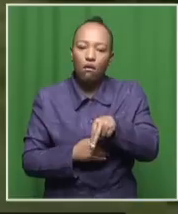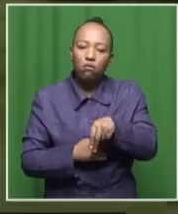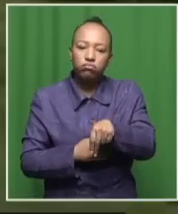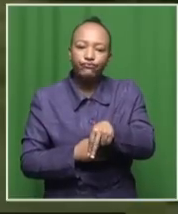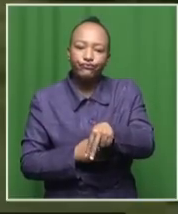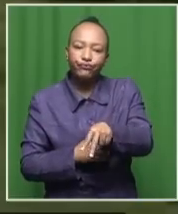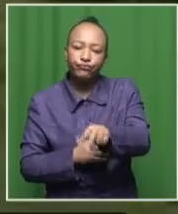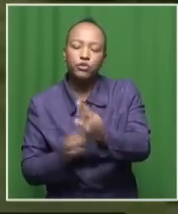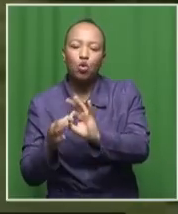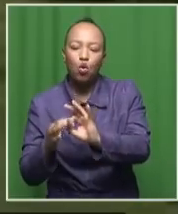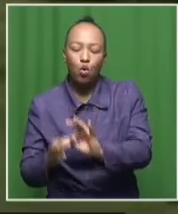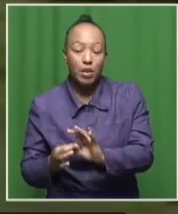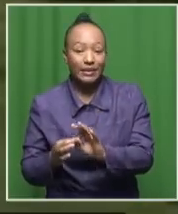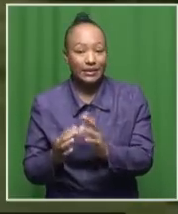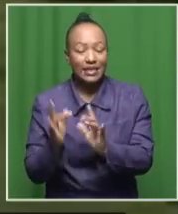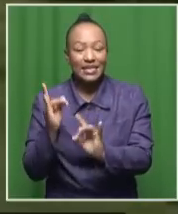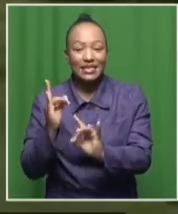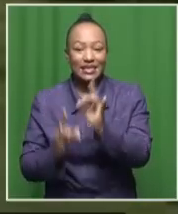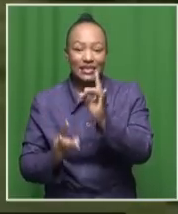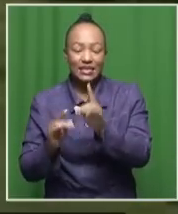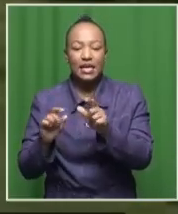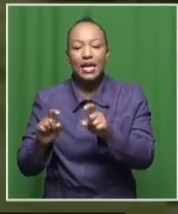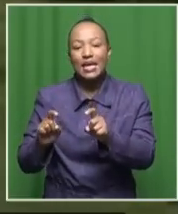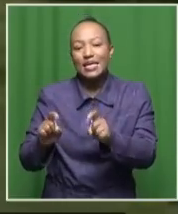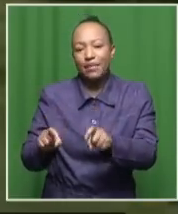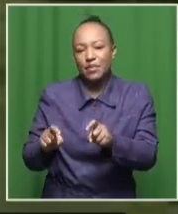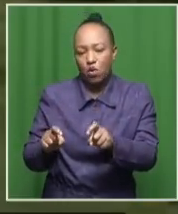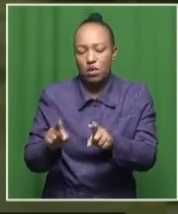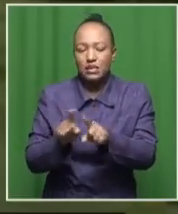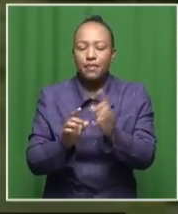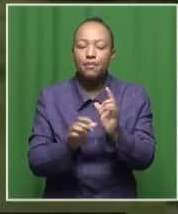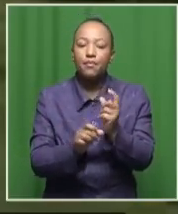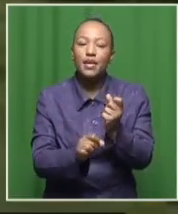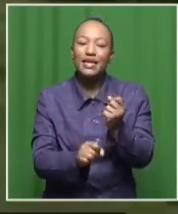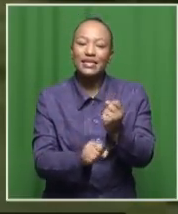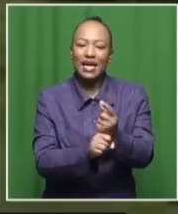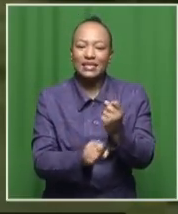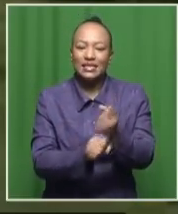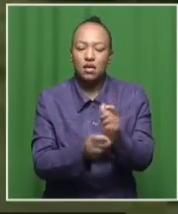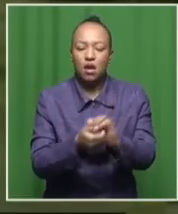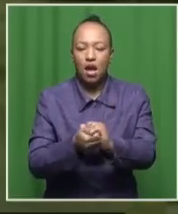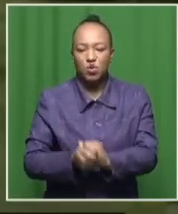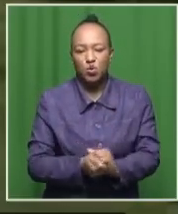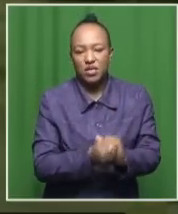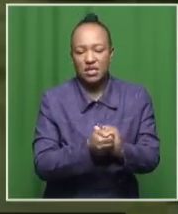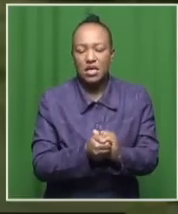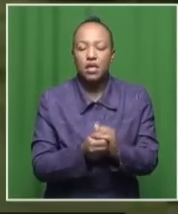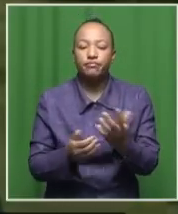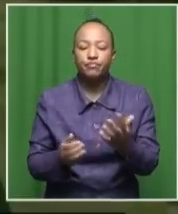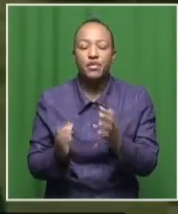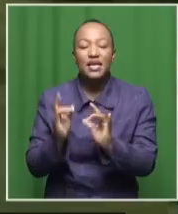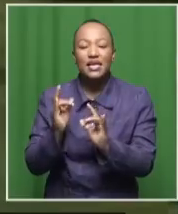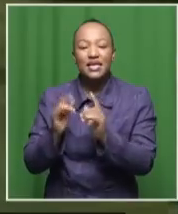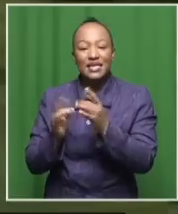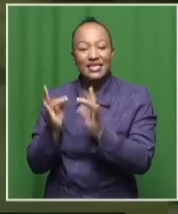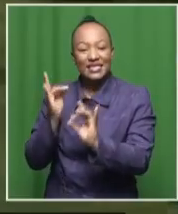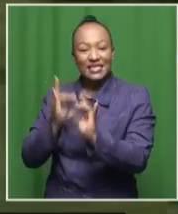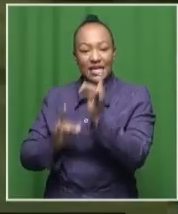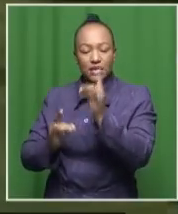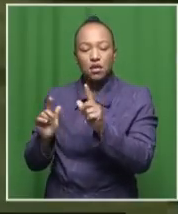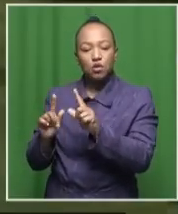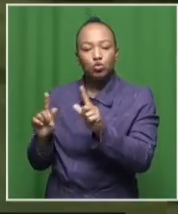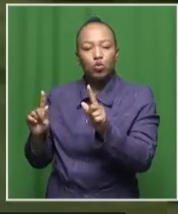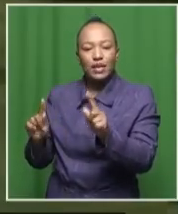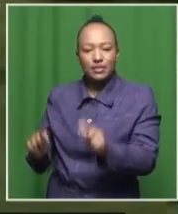This is a debacle between the city of Cape Town and the Taxi Association. The city of Cape Town says they are conducting these